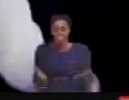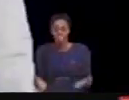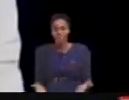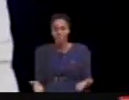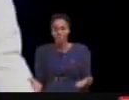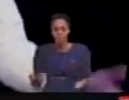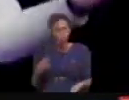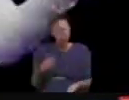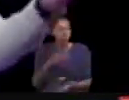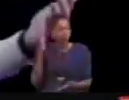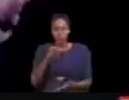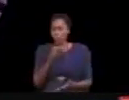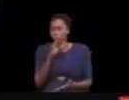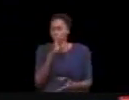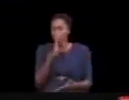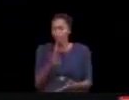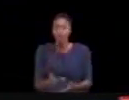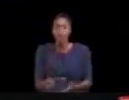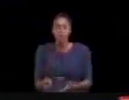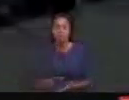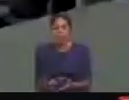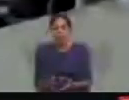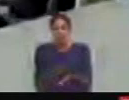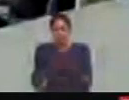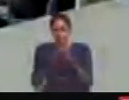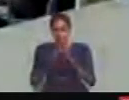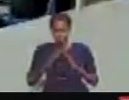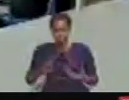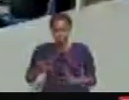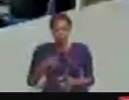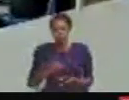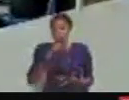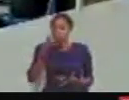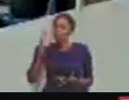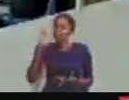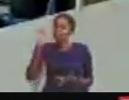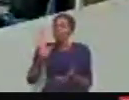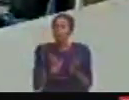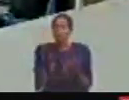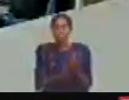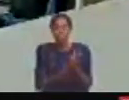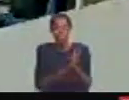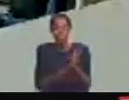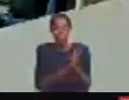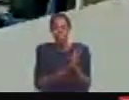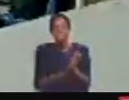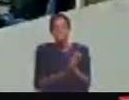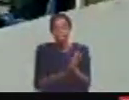this place. We won't be quiet. We shout out of your